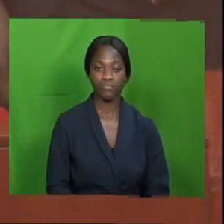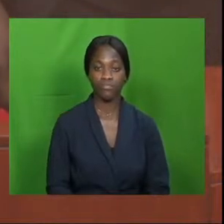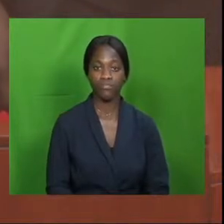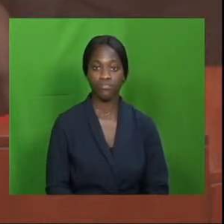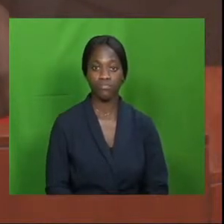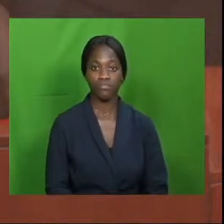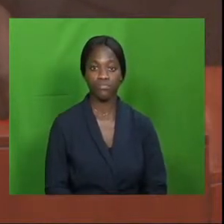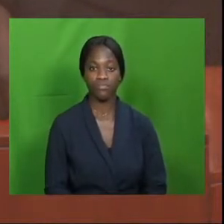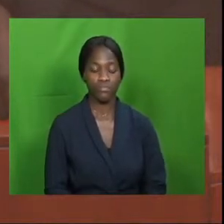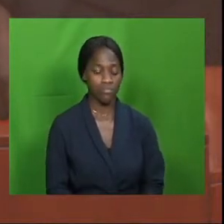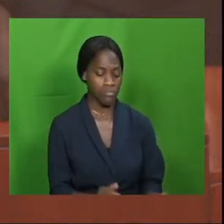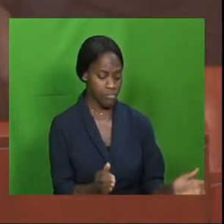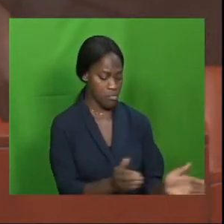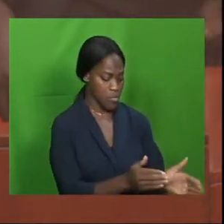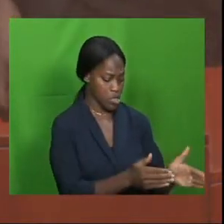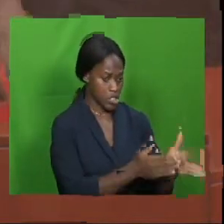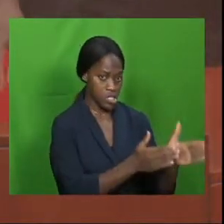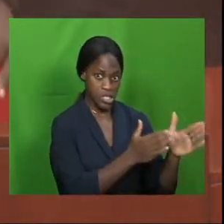leadership,